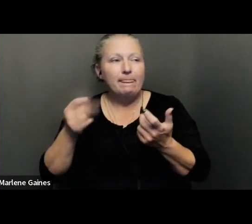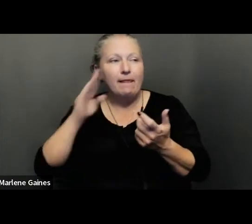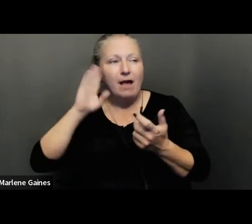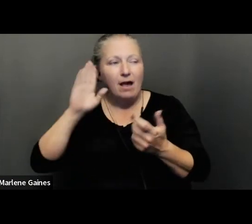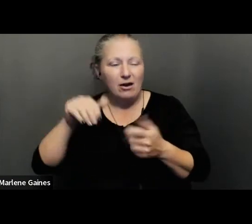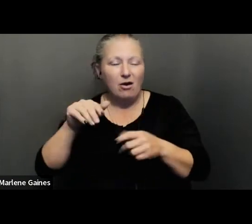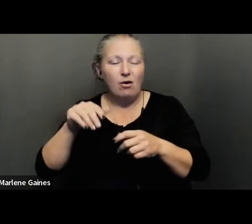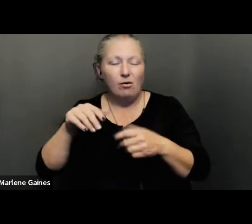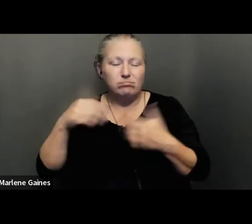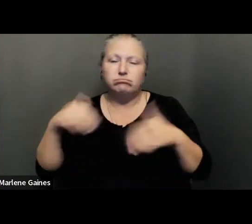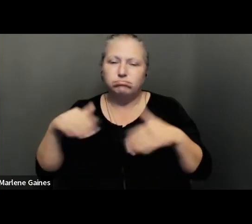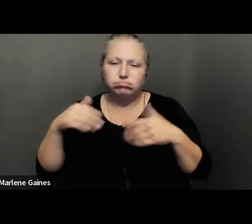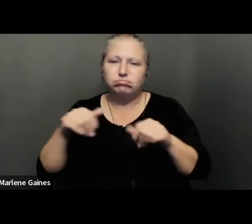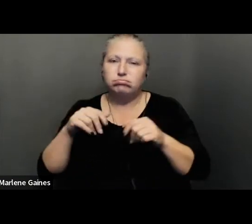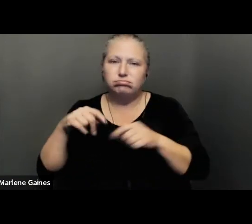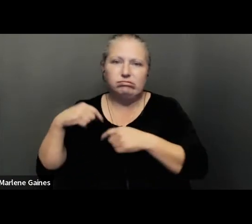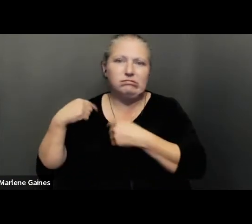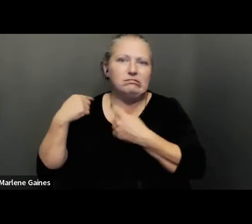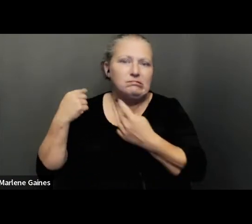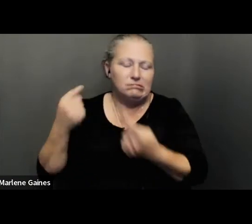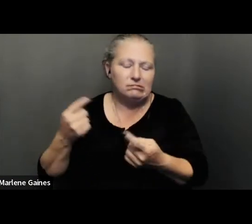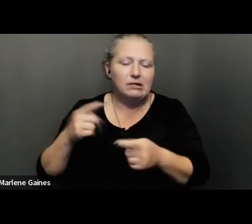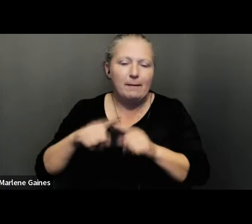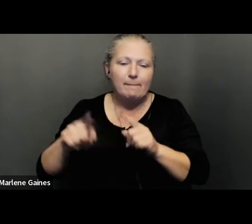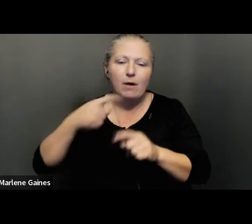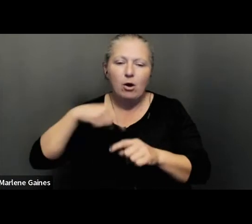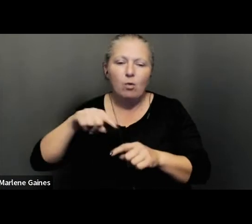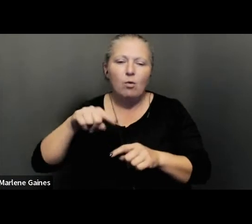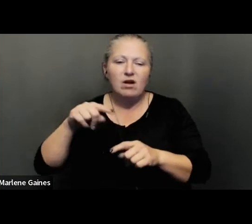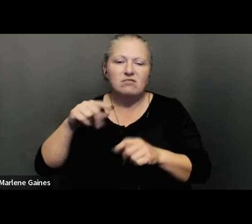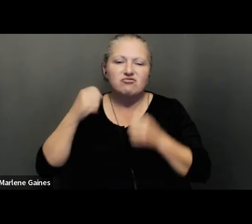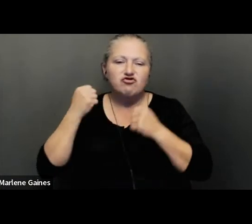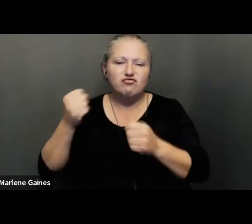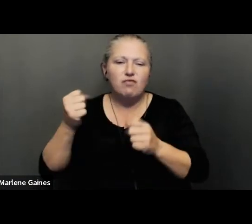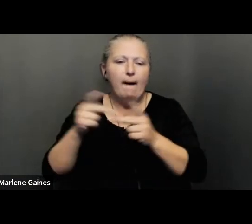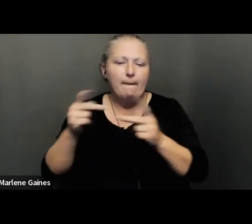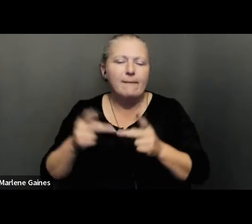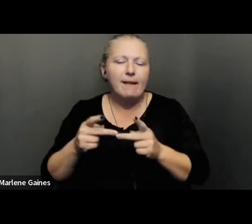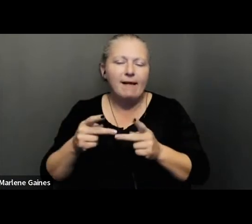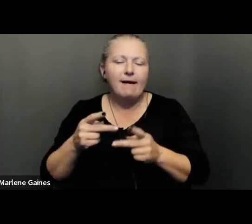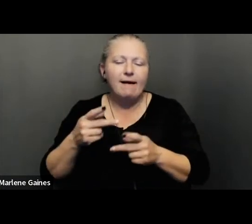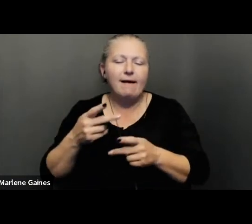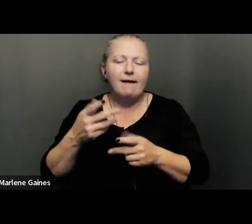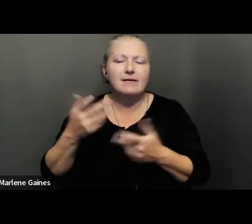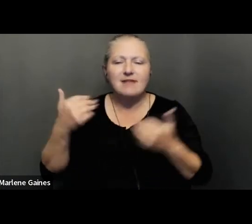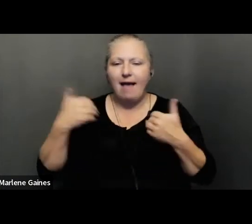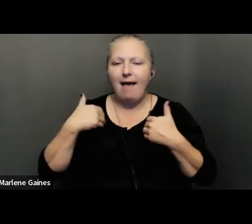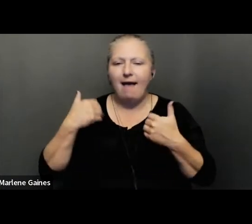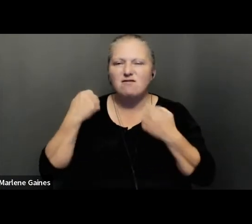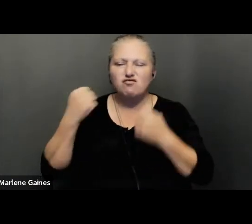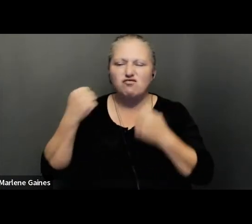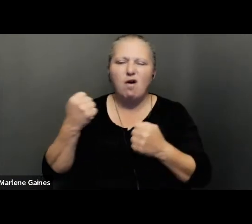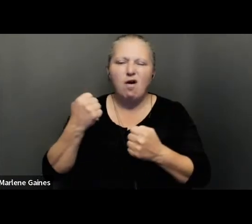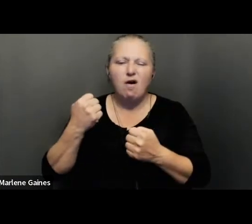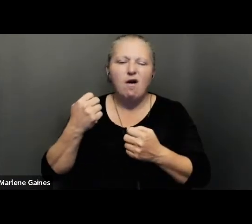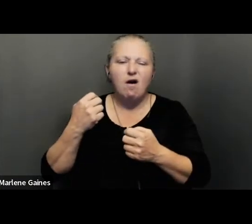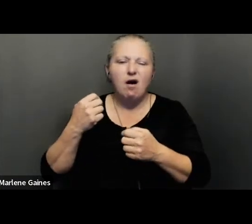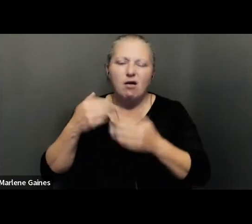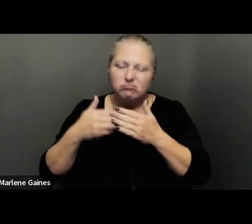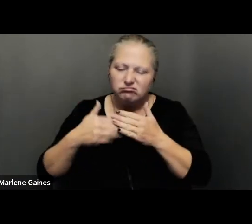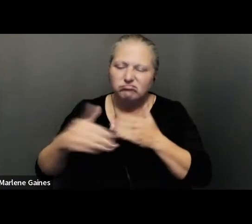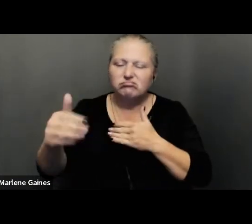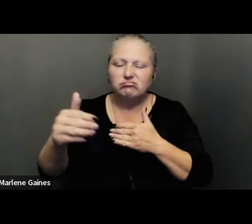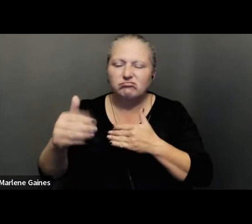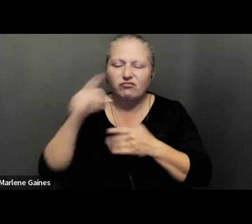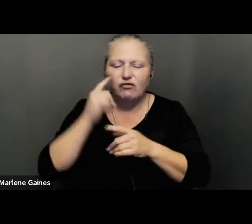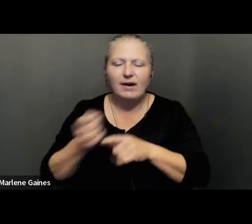long stretch, but I think we ended up in a really strong place and have some really strong bones moving forward into next